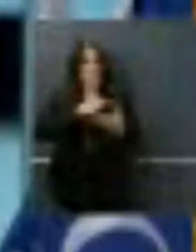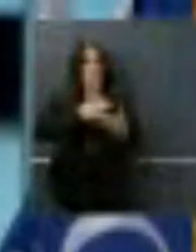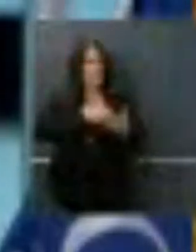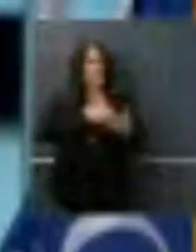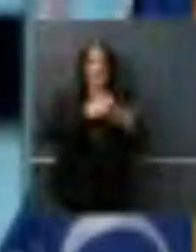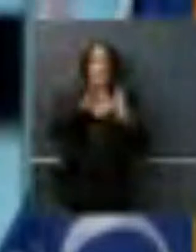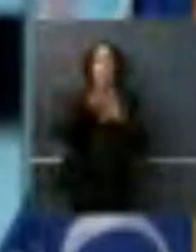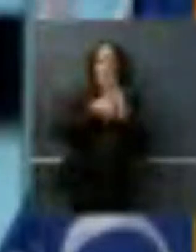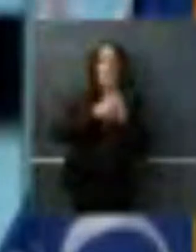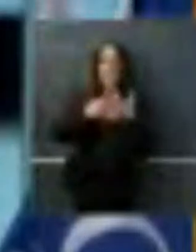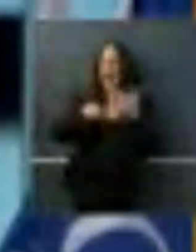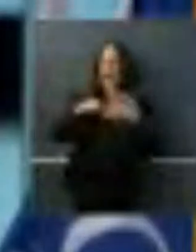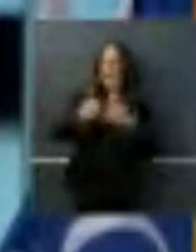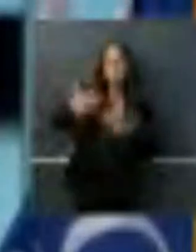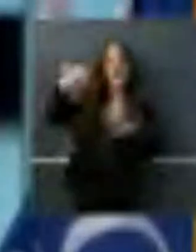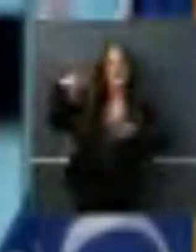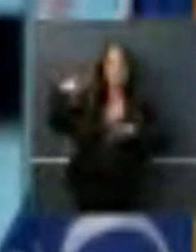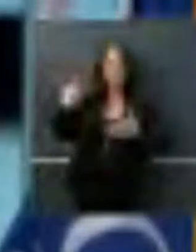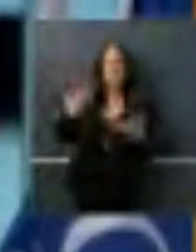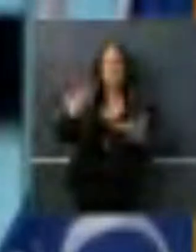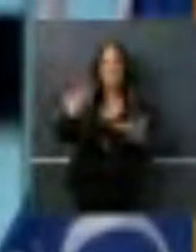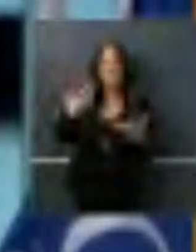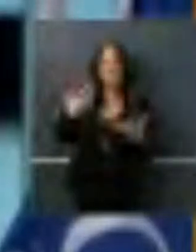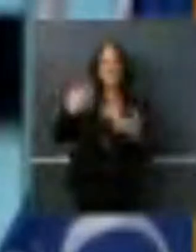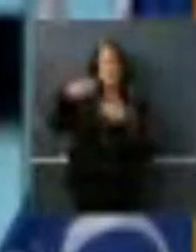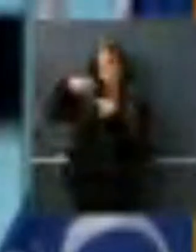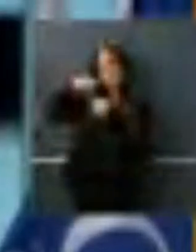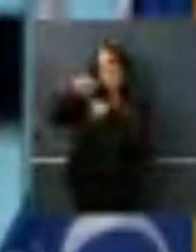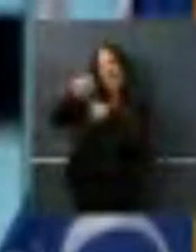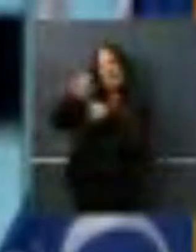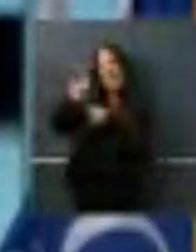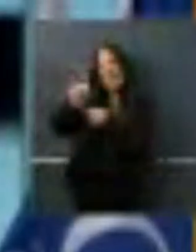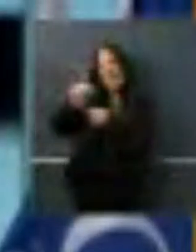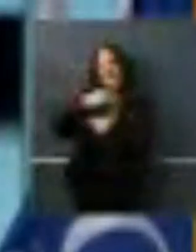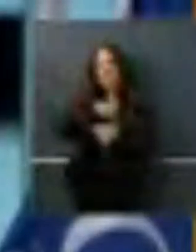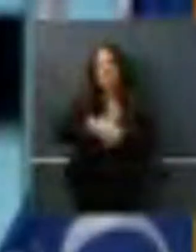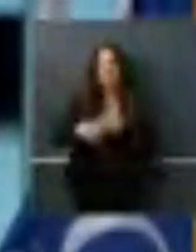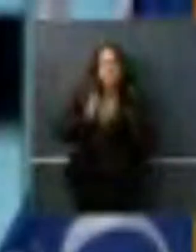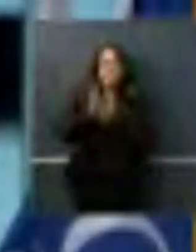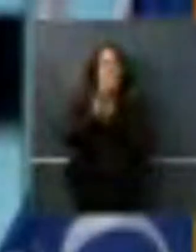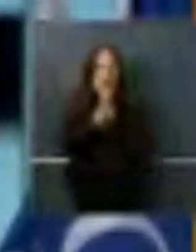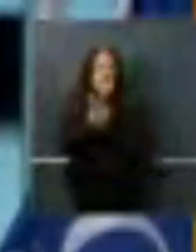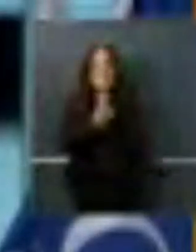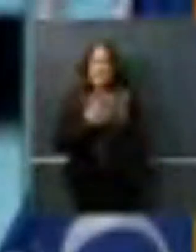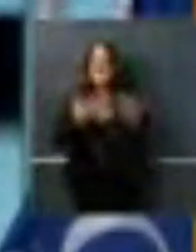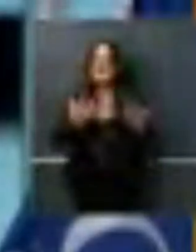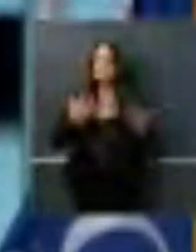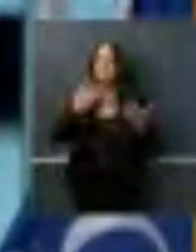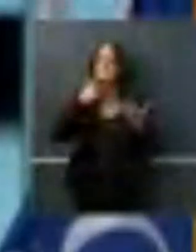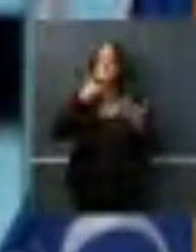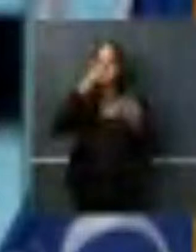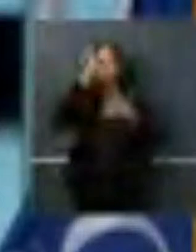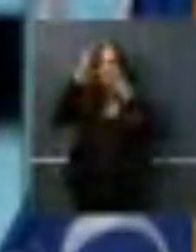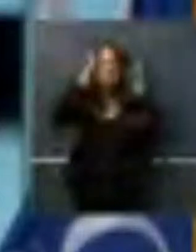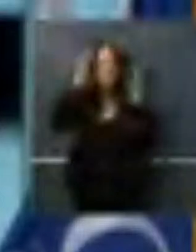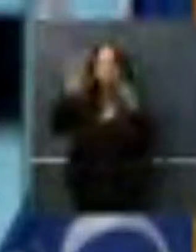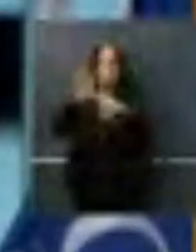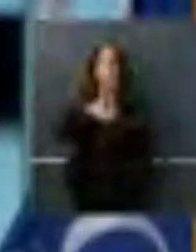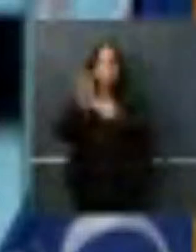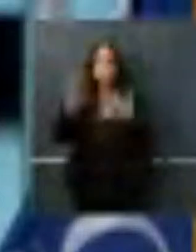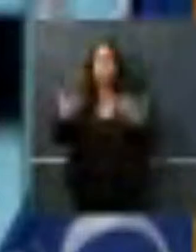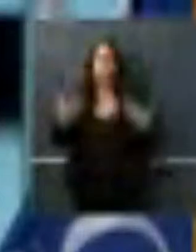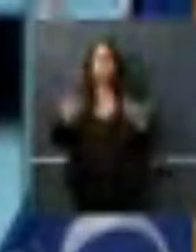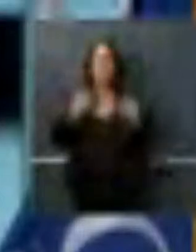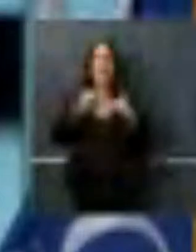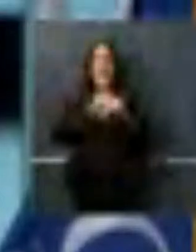a sense of purposefulness, my passion for entrepreneurialism, my passion for economic growth and energy that we all want to